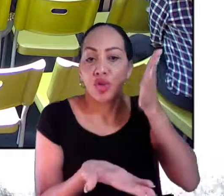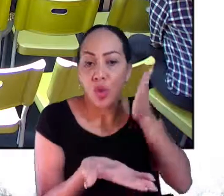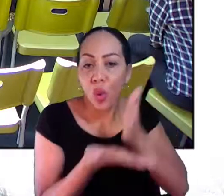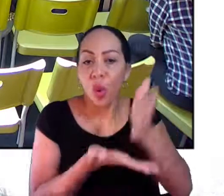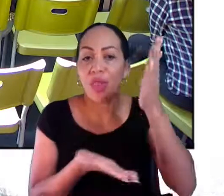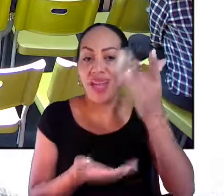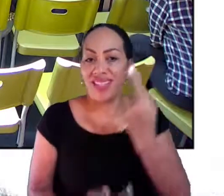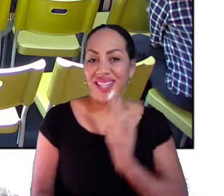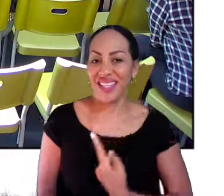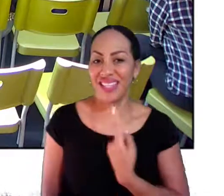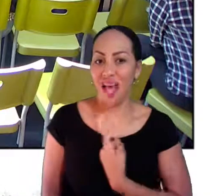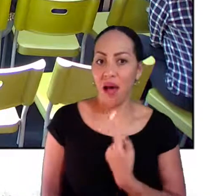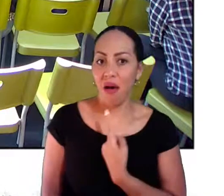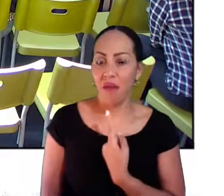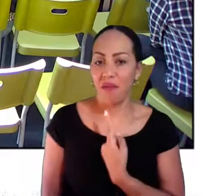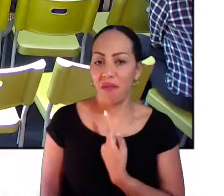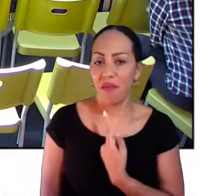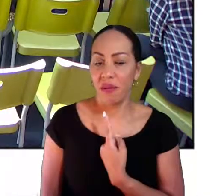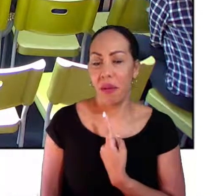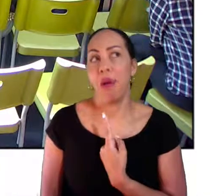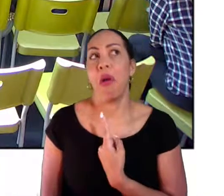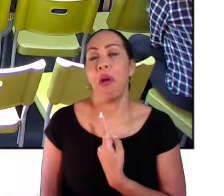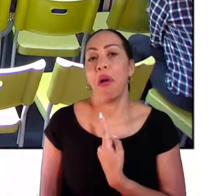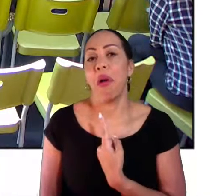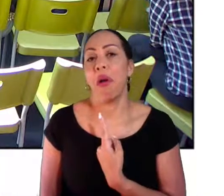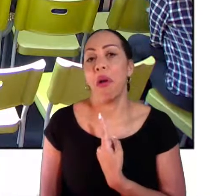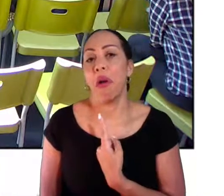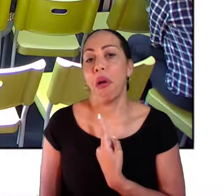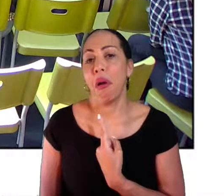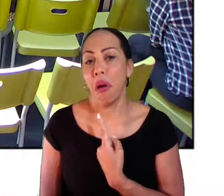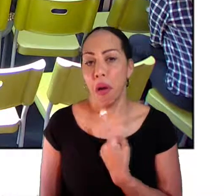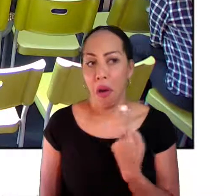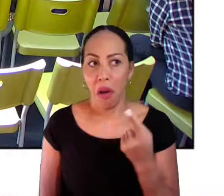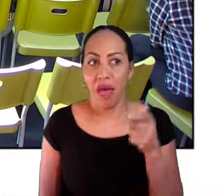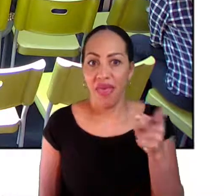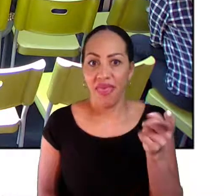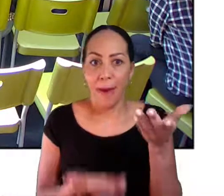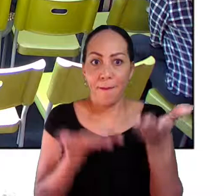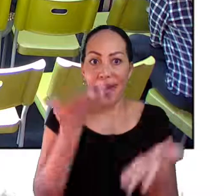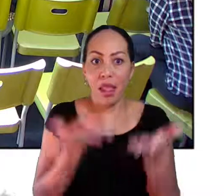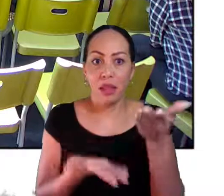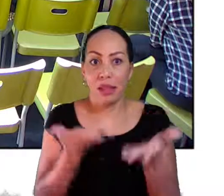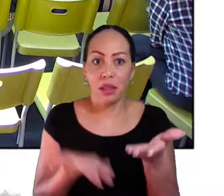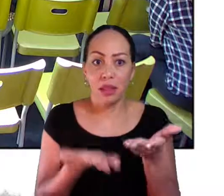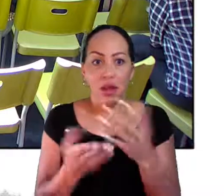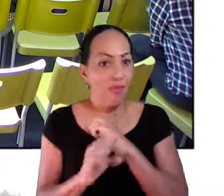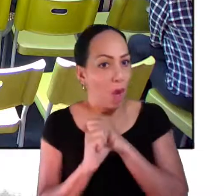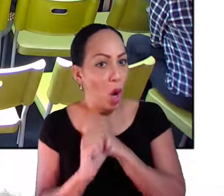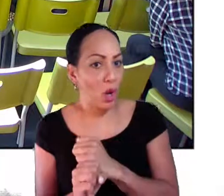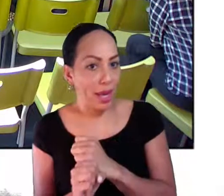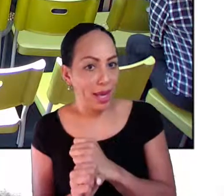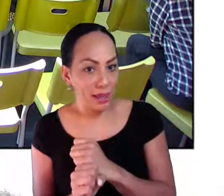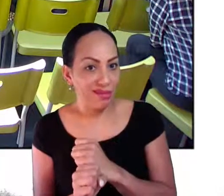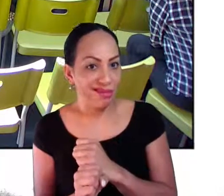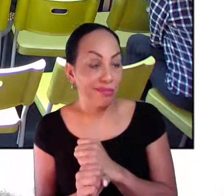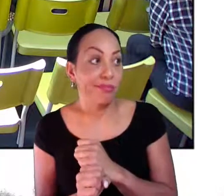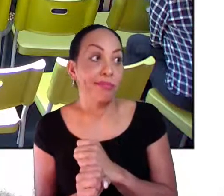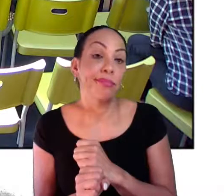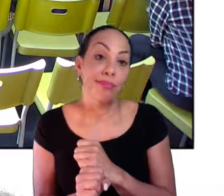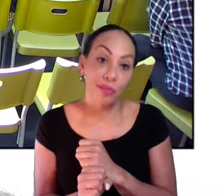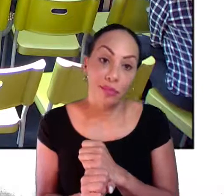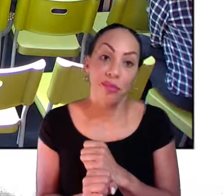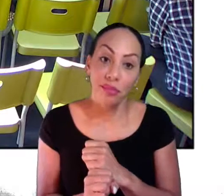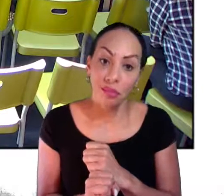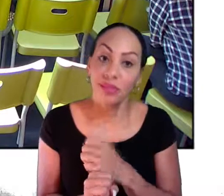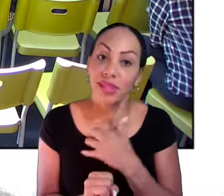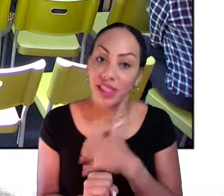that comes out of the Balance and Belonging survey. Well, actually trying to bring a whole new bunch of people into that situation and into that setting could be creating